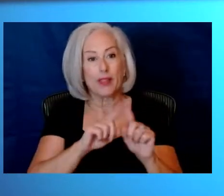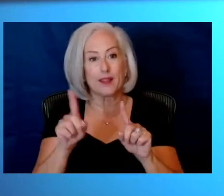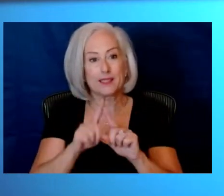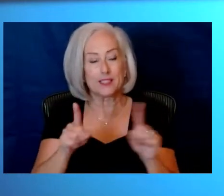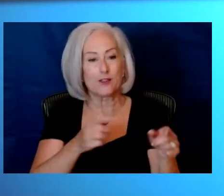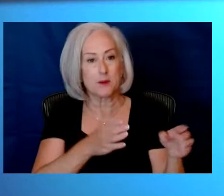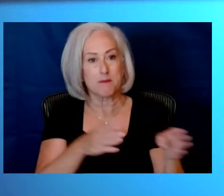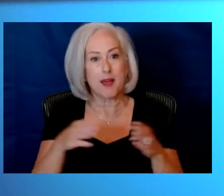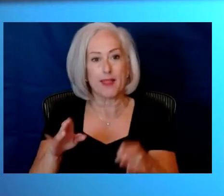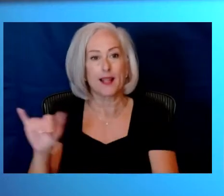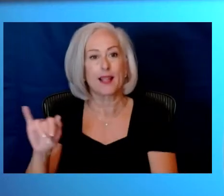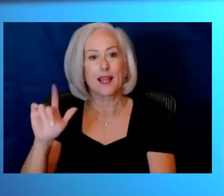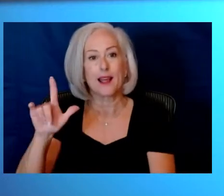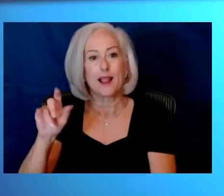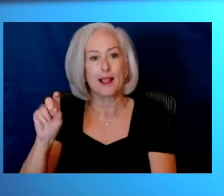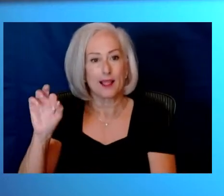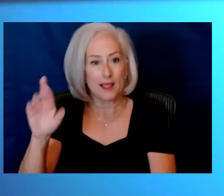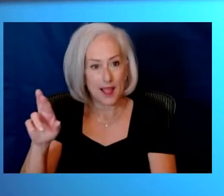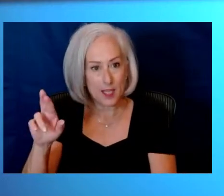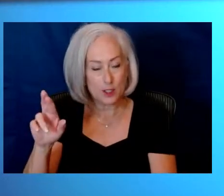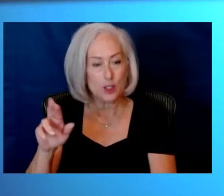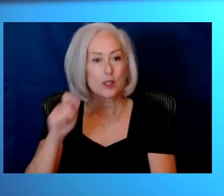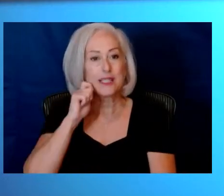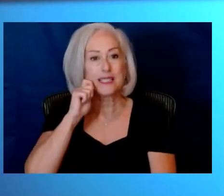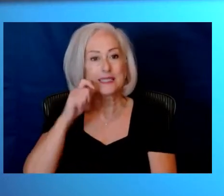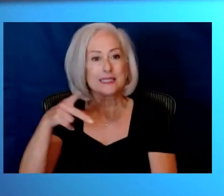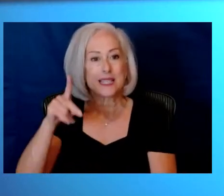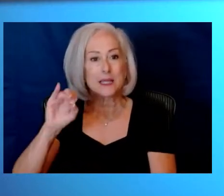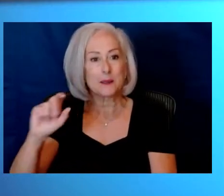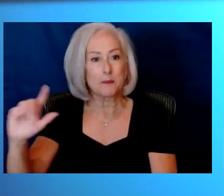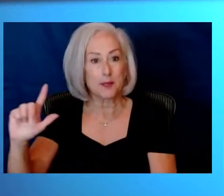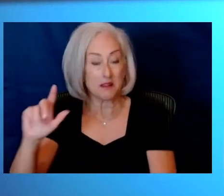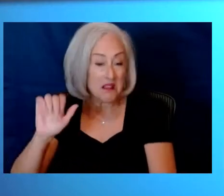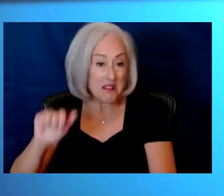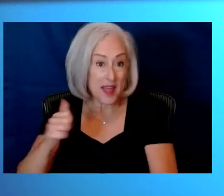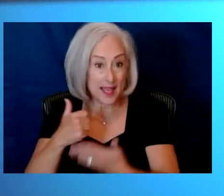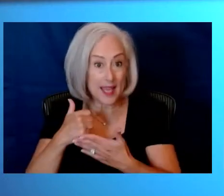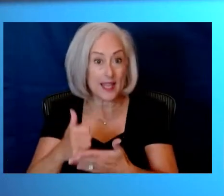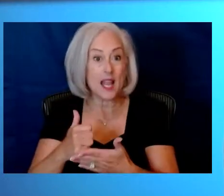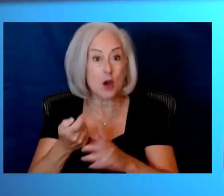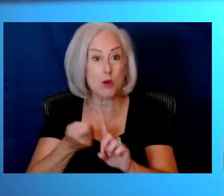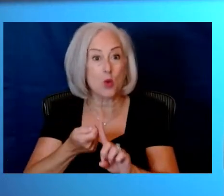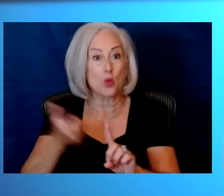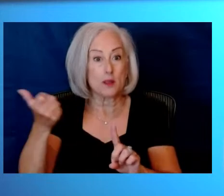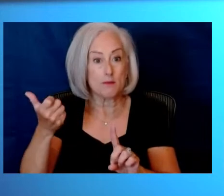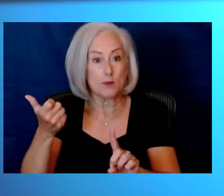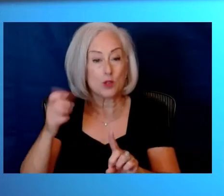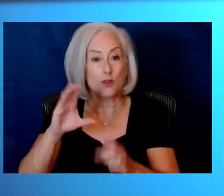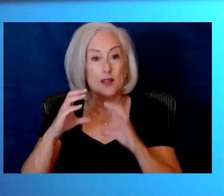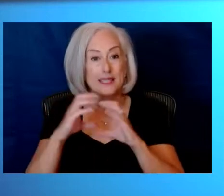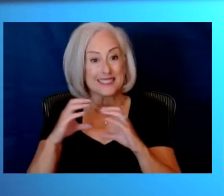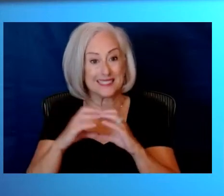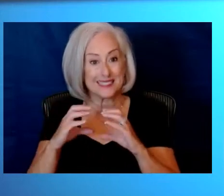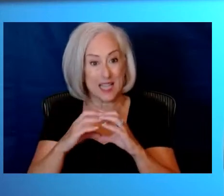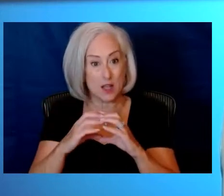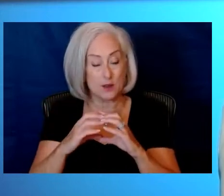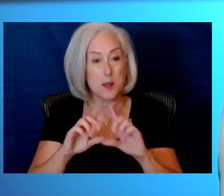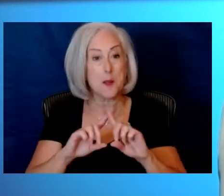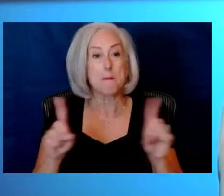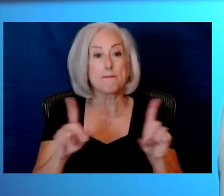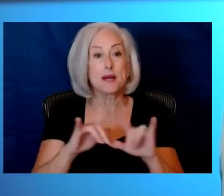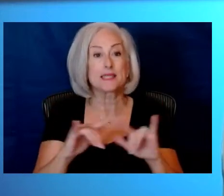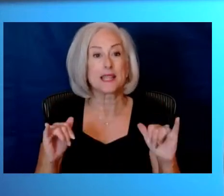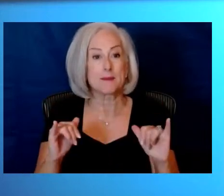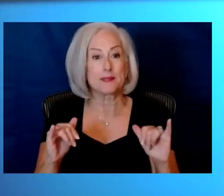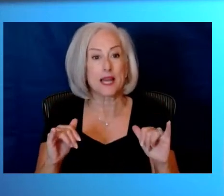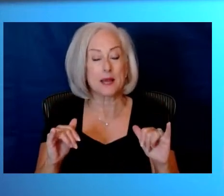laser and then skin peel, and that can help remove some of those cells. But at the same time, it is not